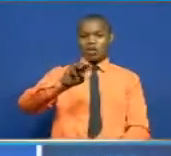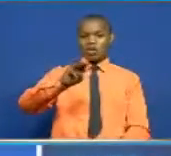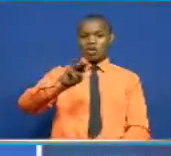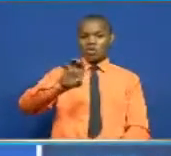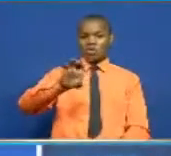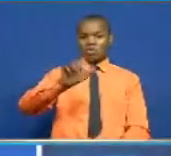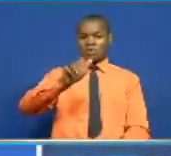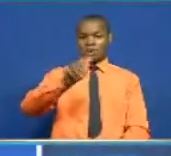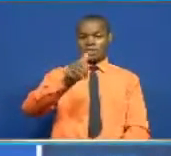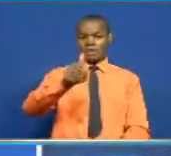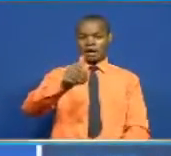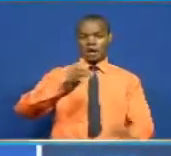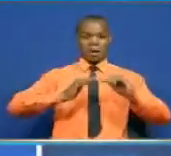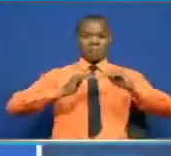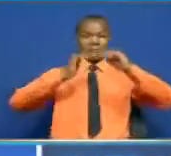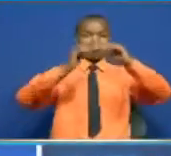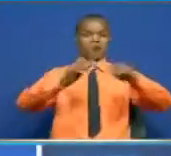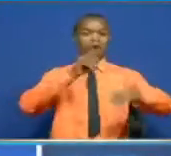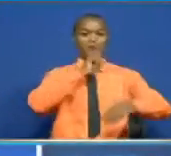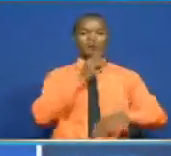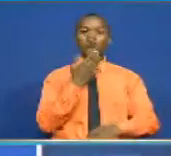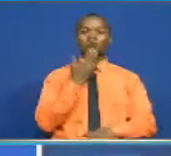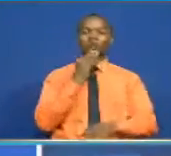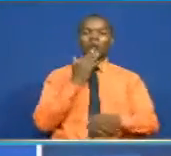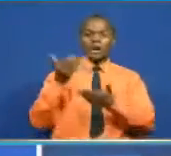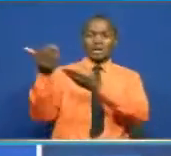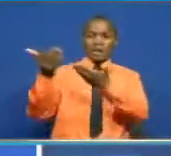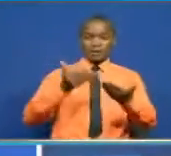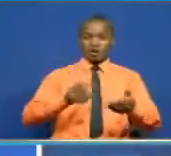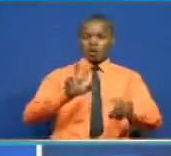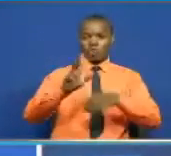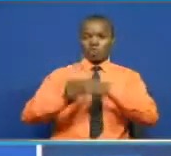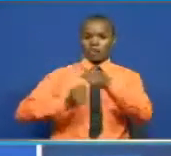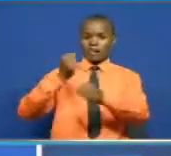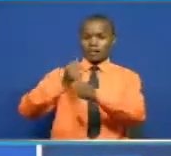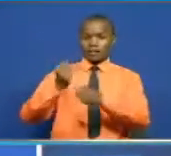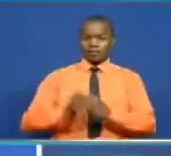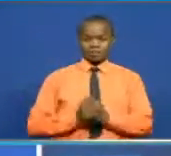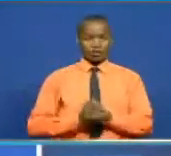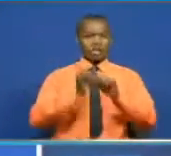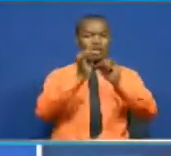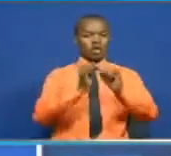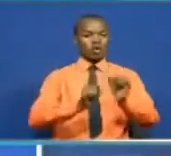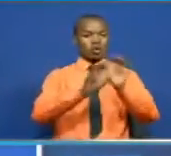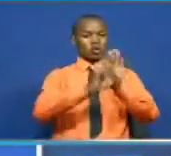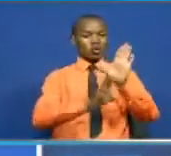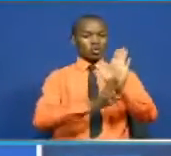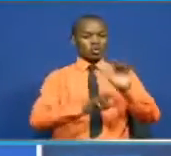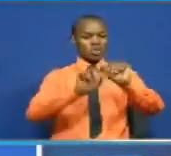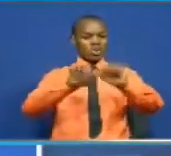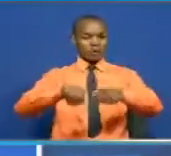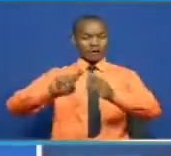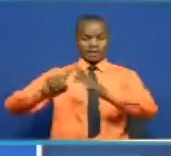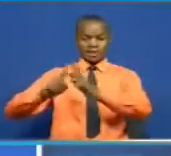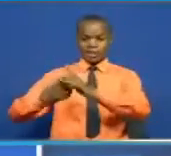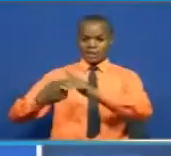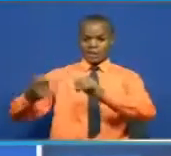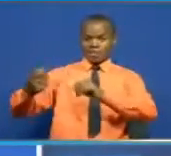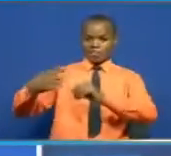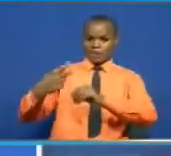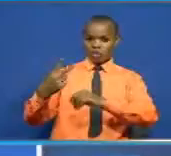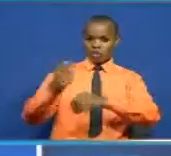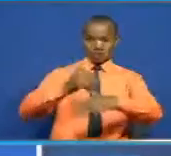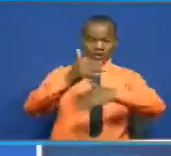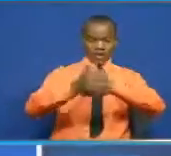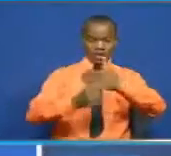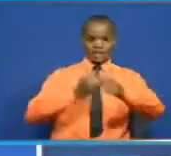Africa extended the sugar import safeguards by 2 years. The new safeguards are expected to start in February next year following